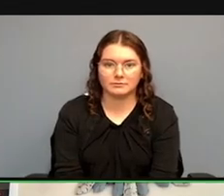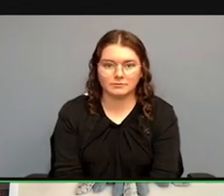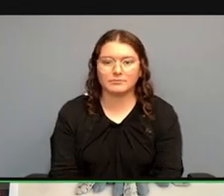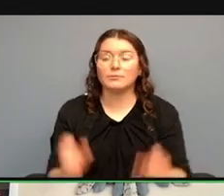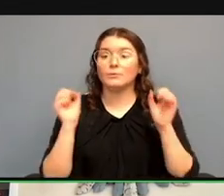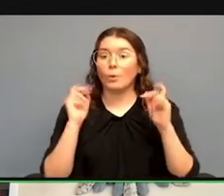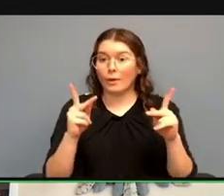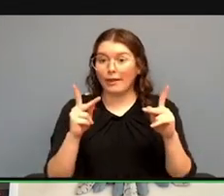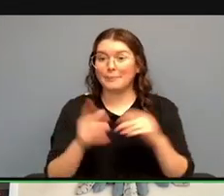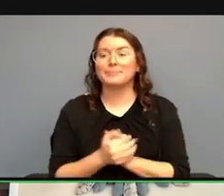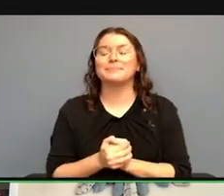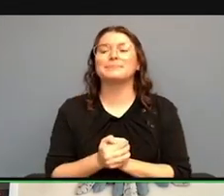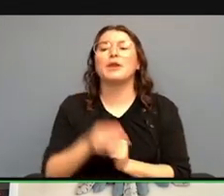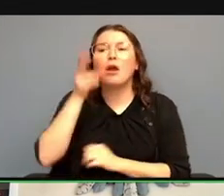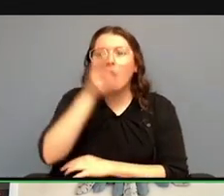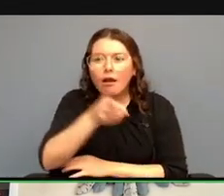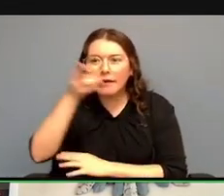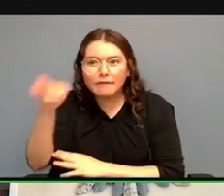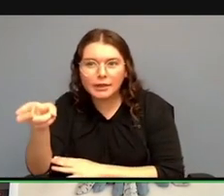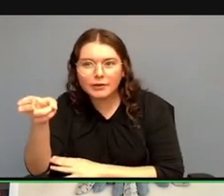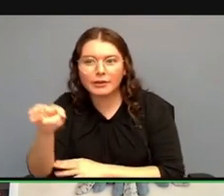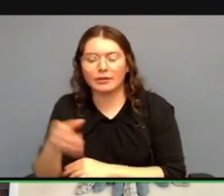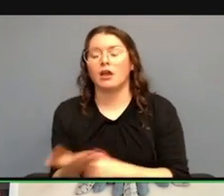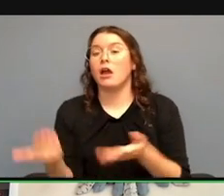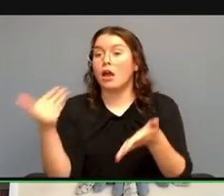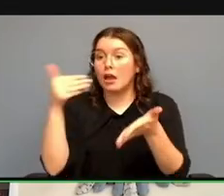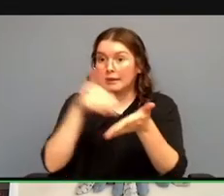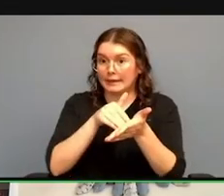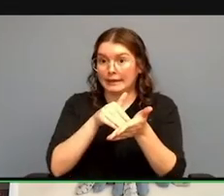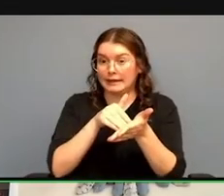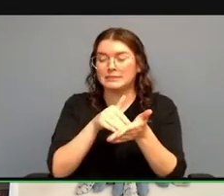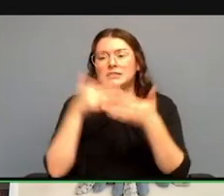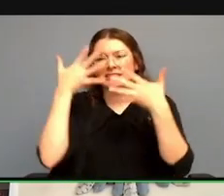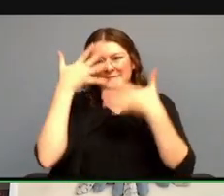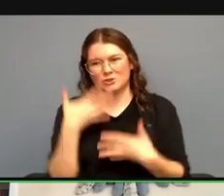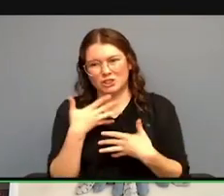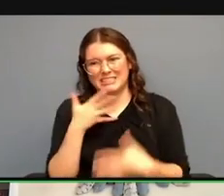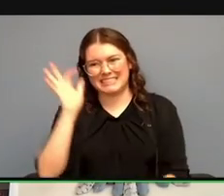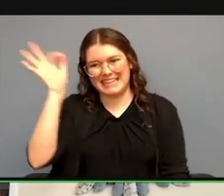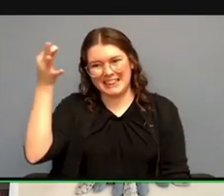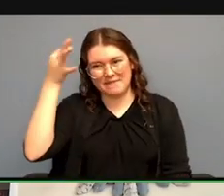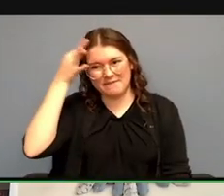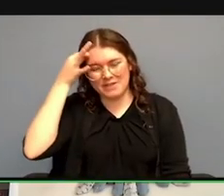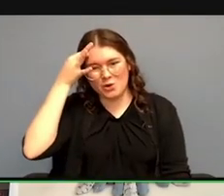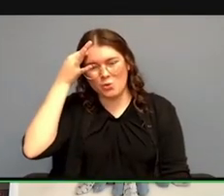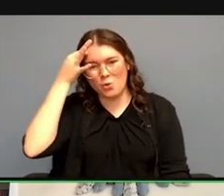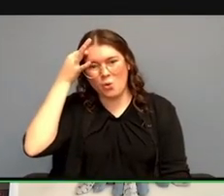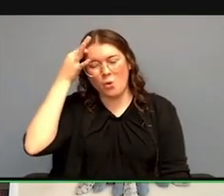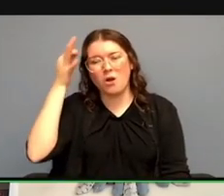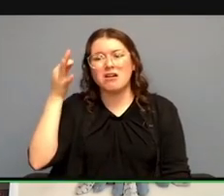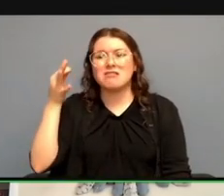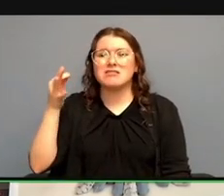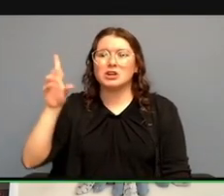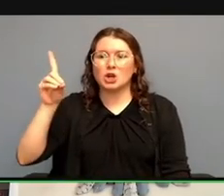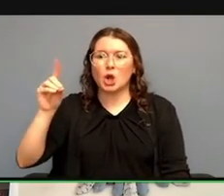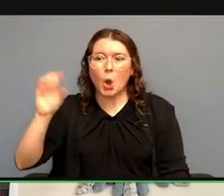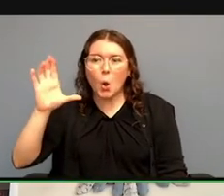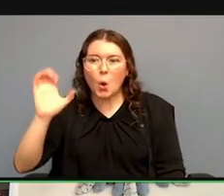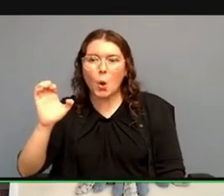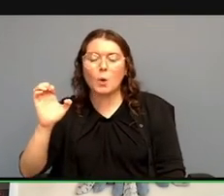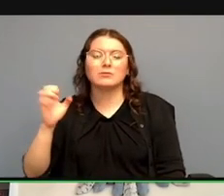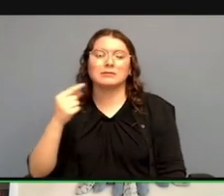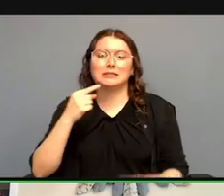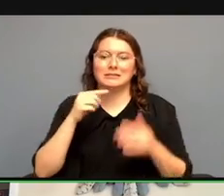Okay, so hard of hearing. Again, unfortunately, the federal educational code still refers to this as